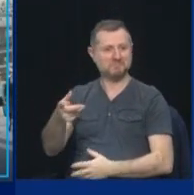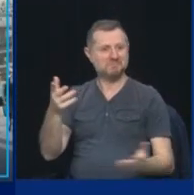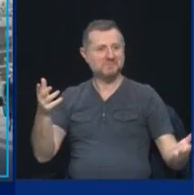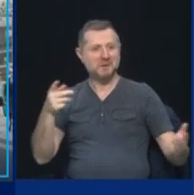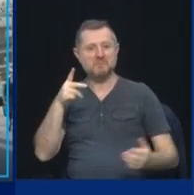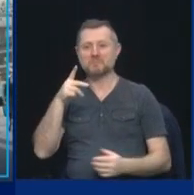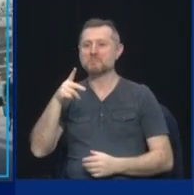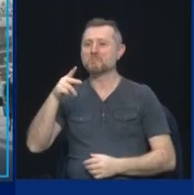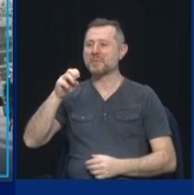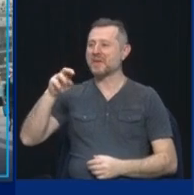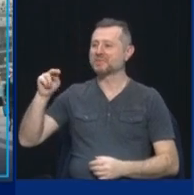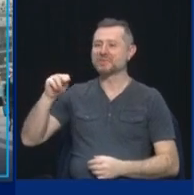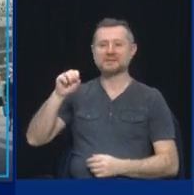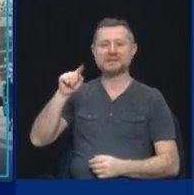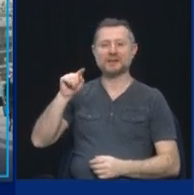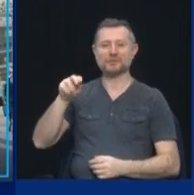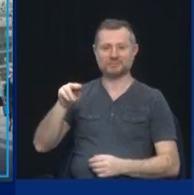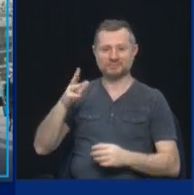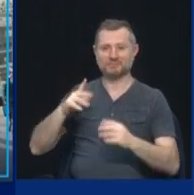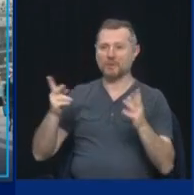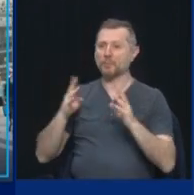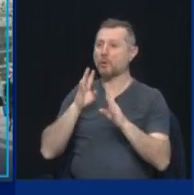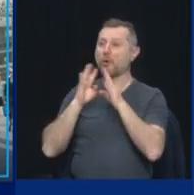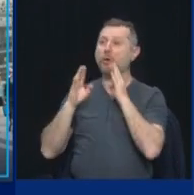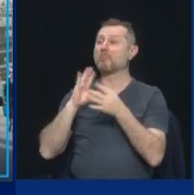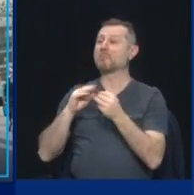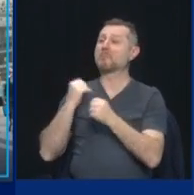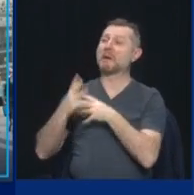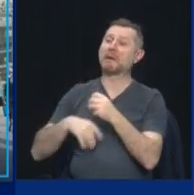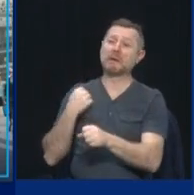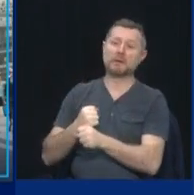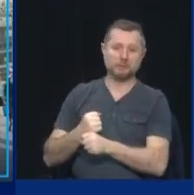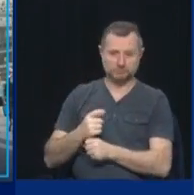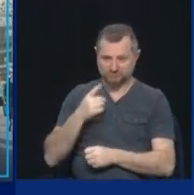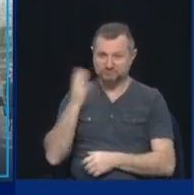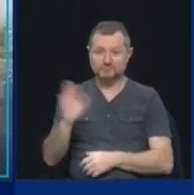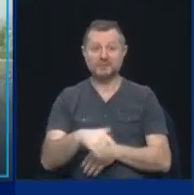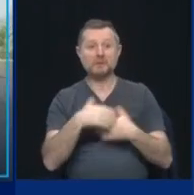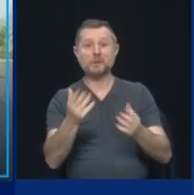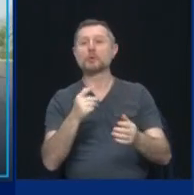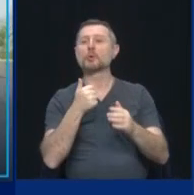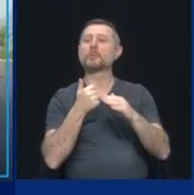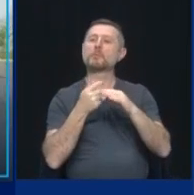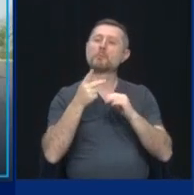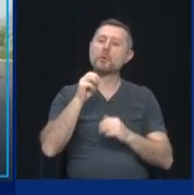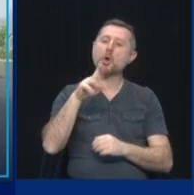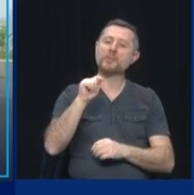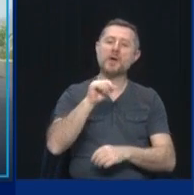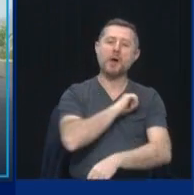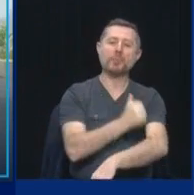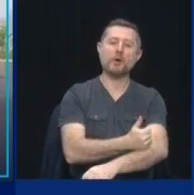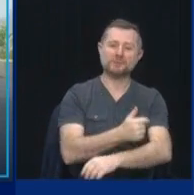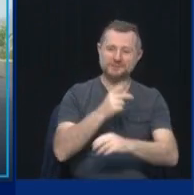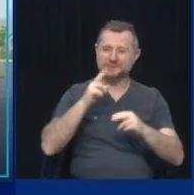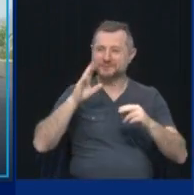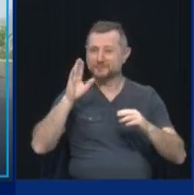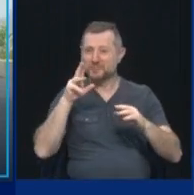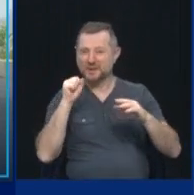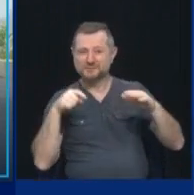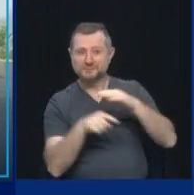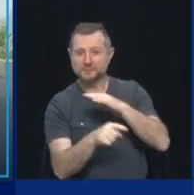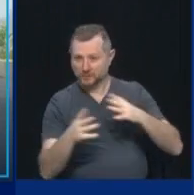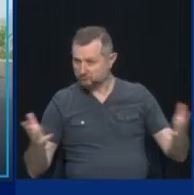new Port Authority bus terminal. How many years have we said this is a disgrace, but nobody did